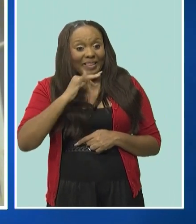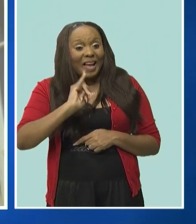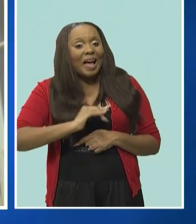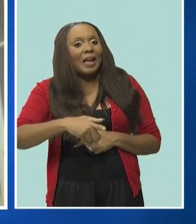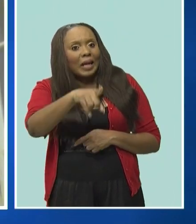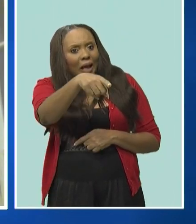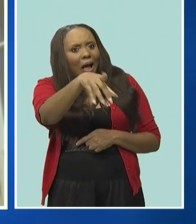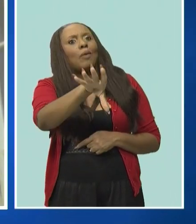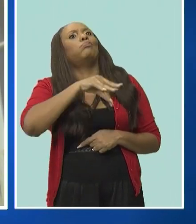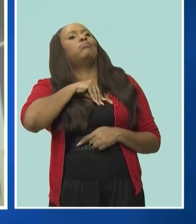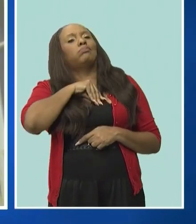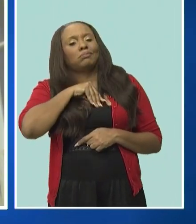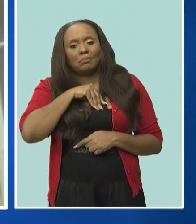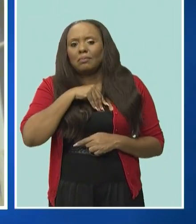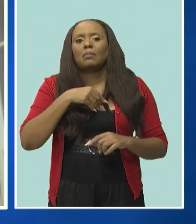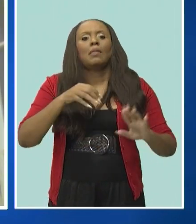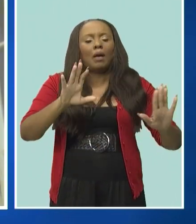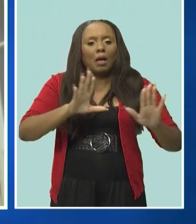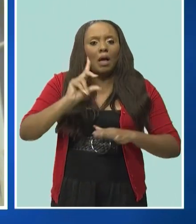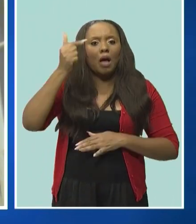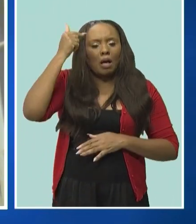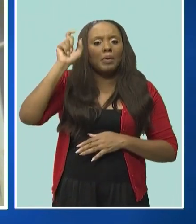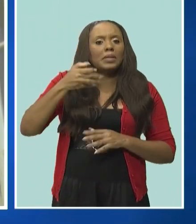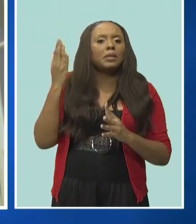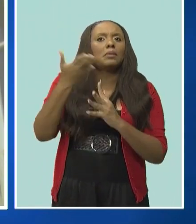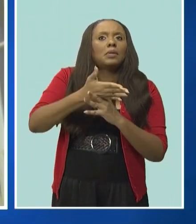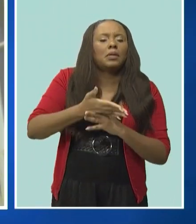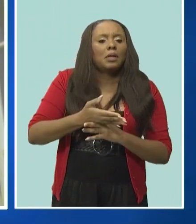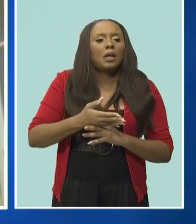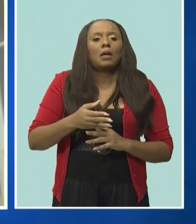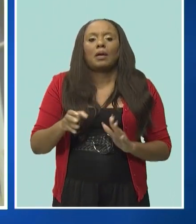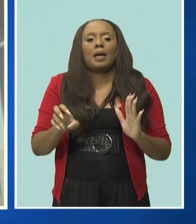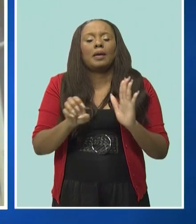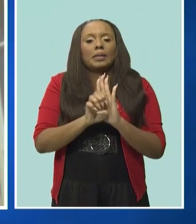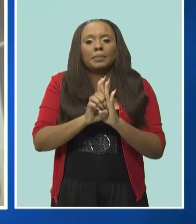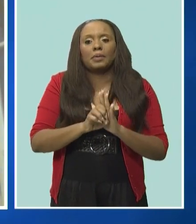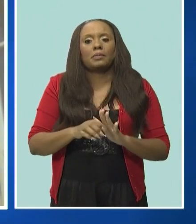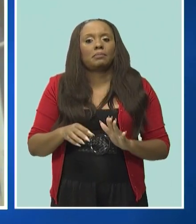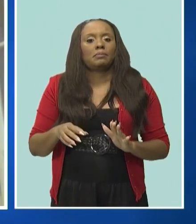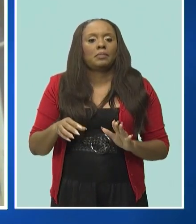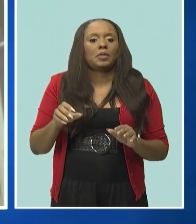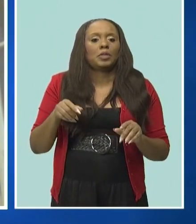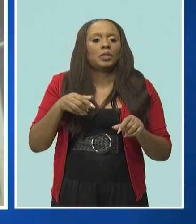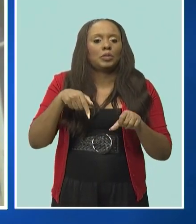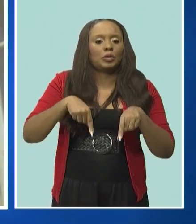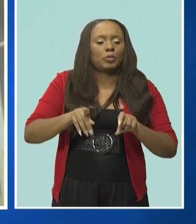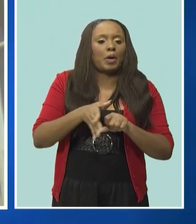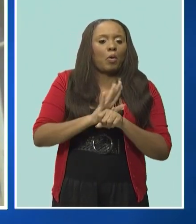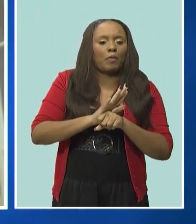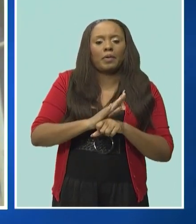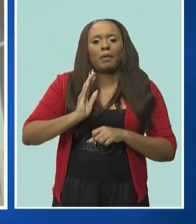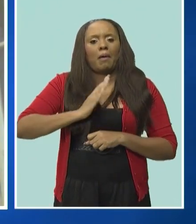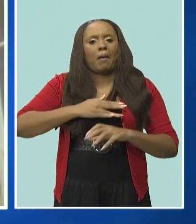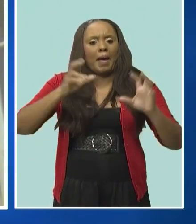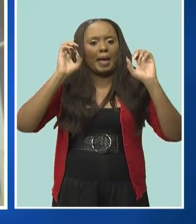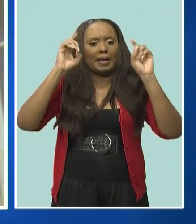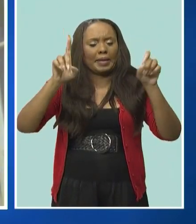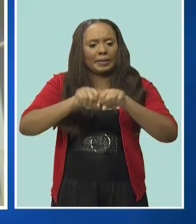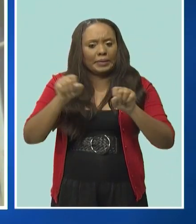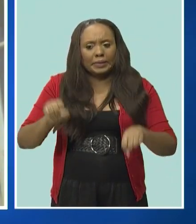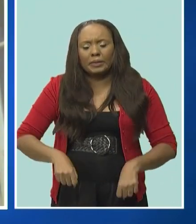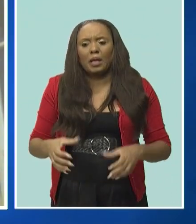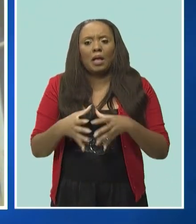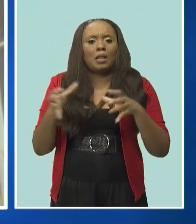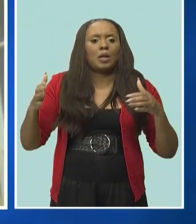it may be doing, and even look at what happened during COVID with our educational system, where a lot of young people, spent so much time